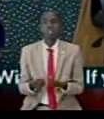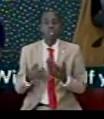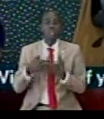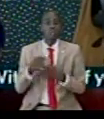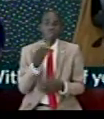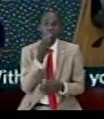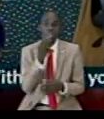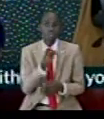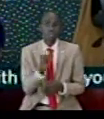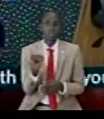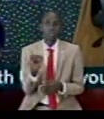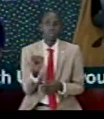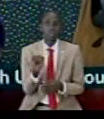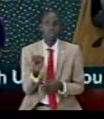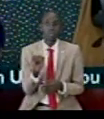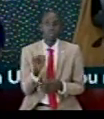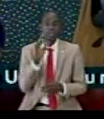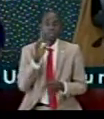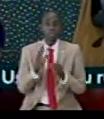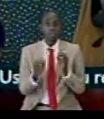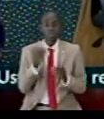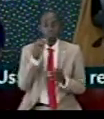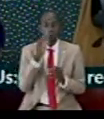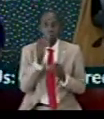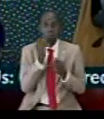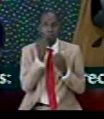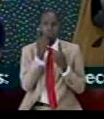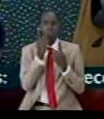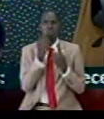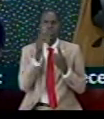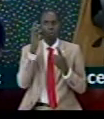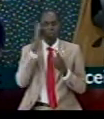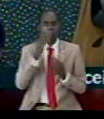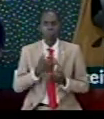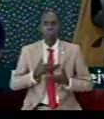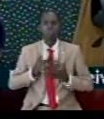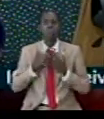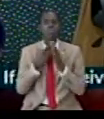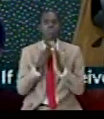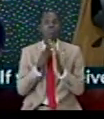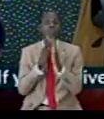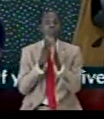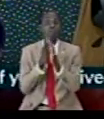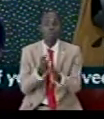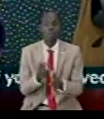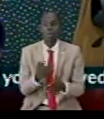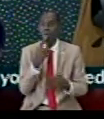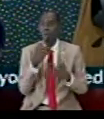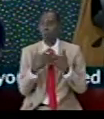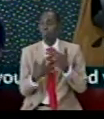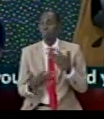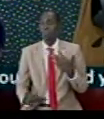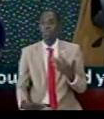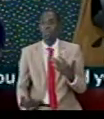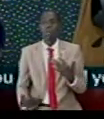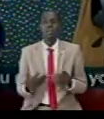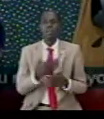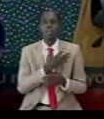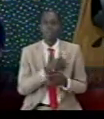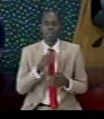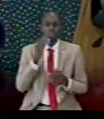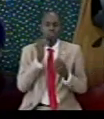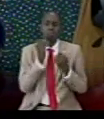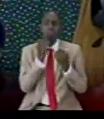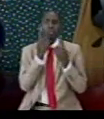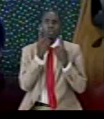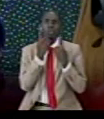eating, if I wake up, I will vomit blood. I will wake up, different